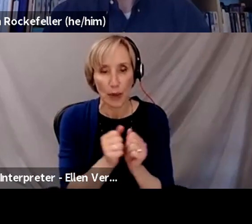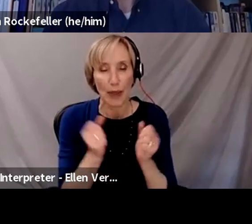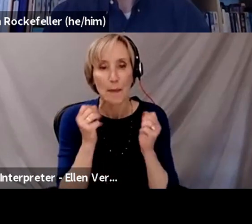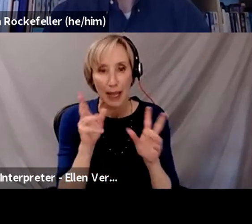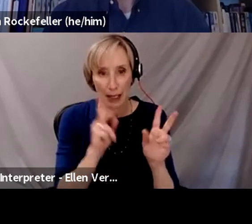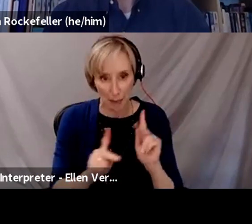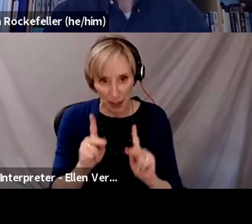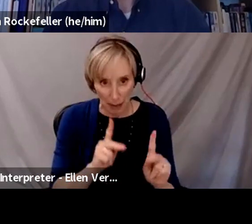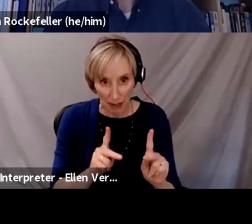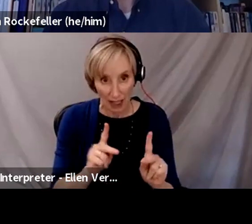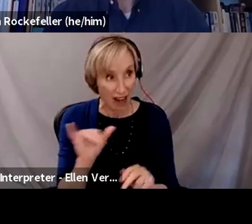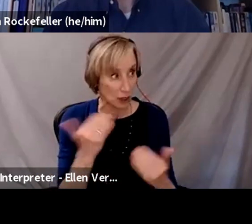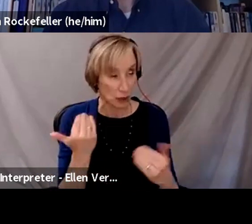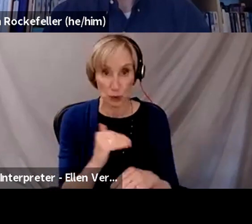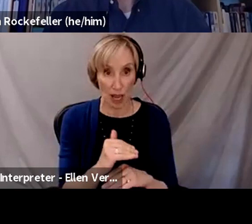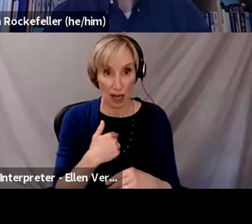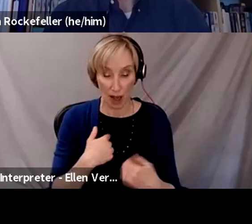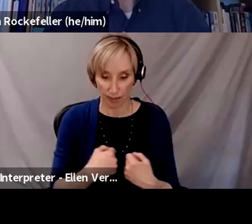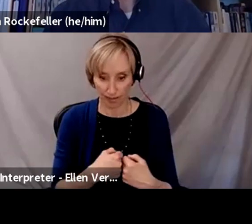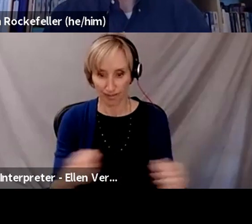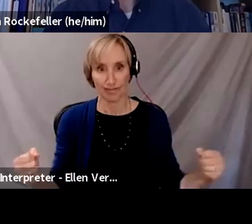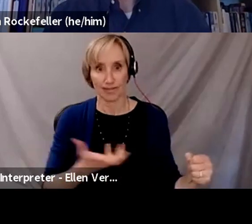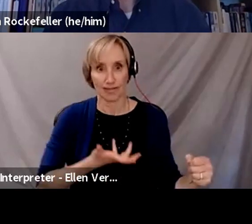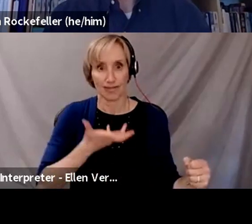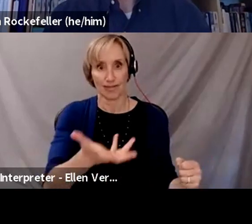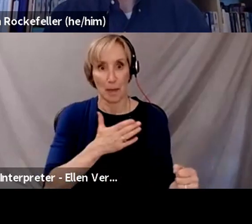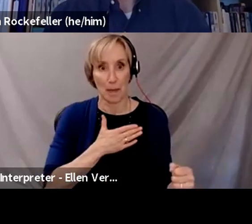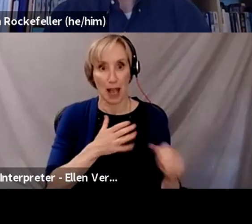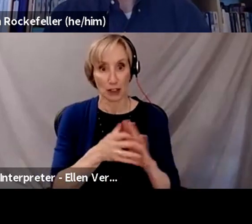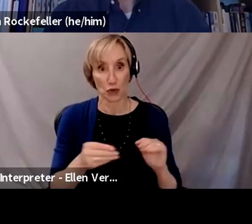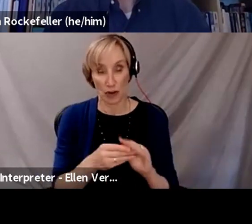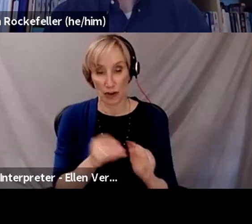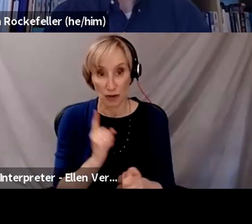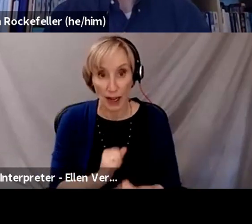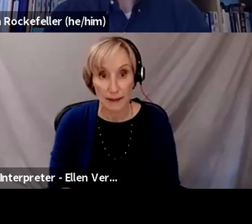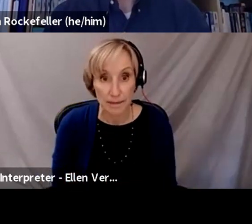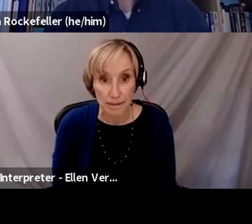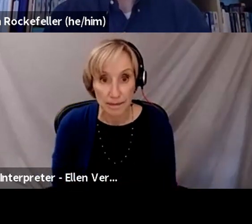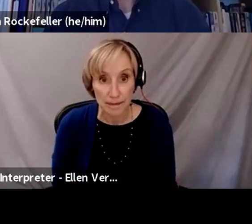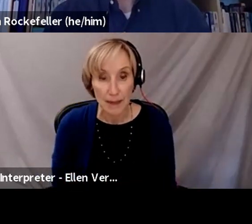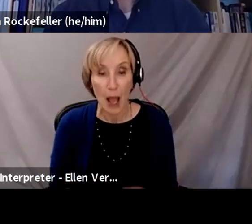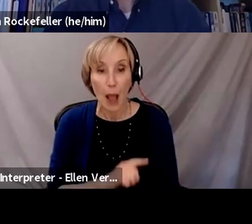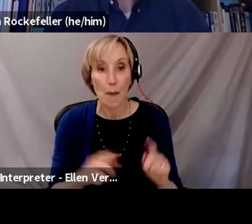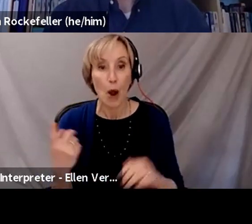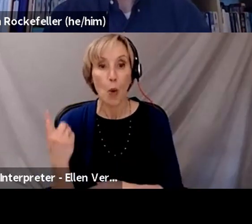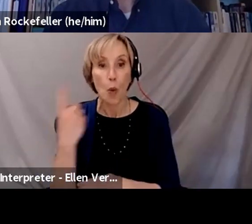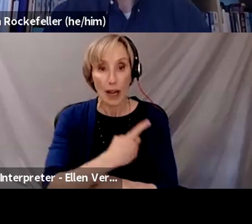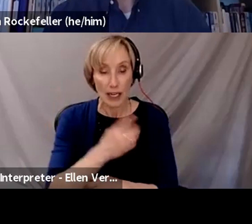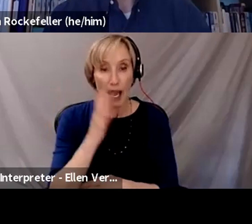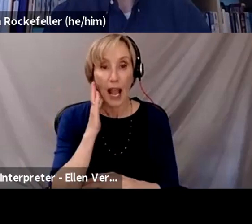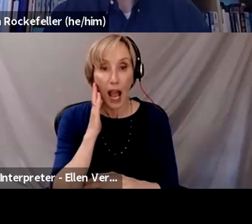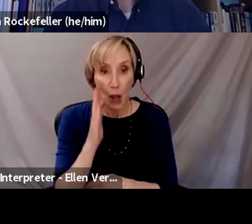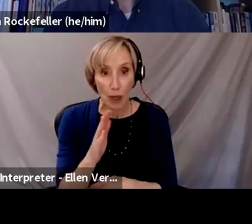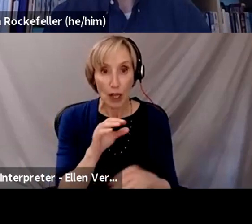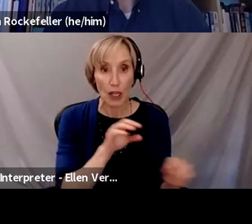I'm doing in this webinar. But I intend one day to move